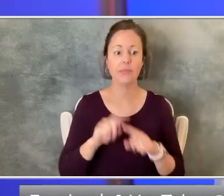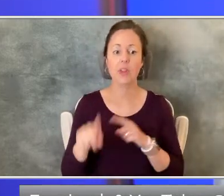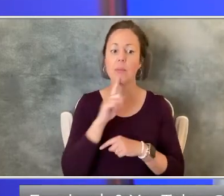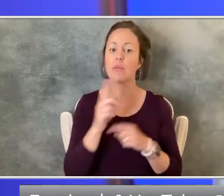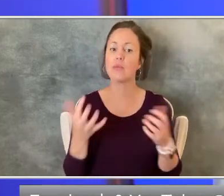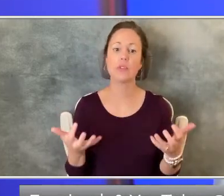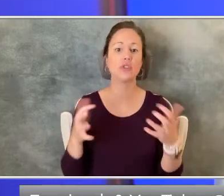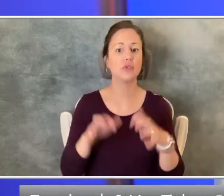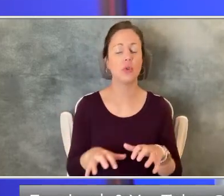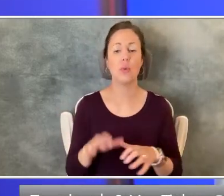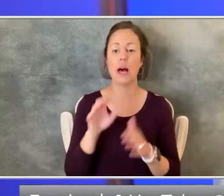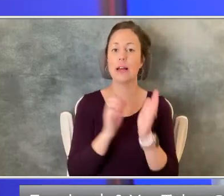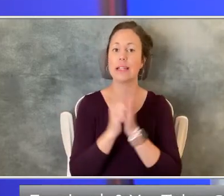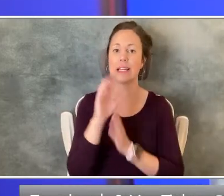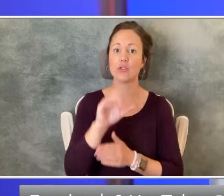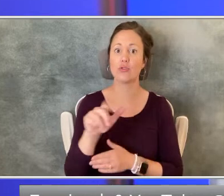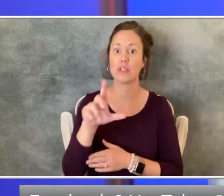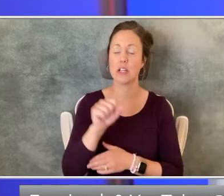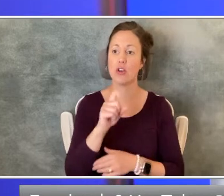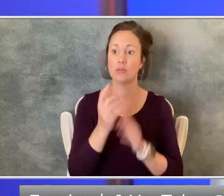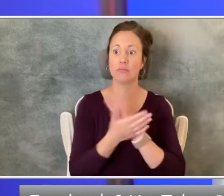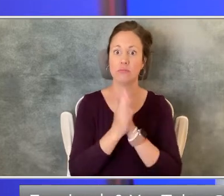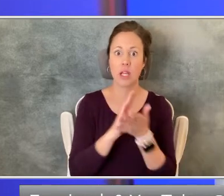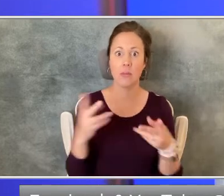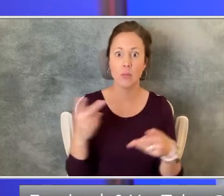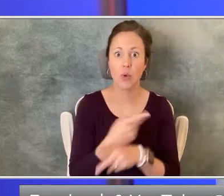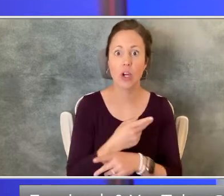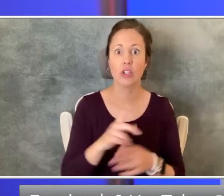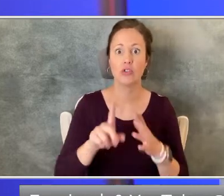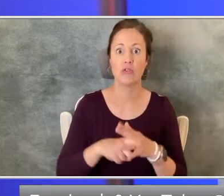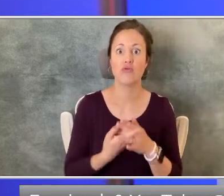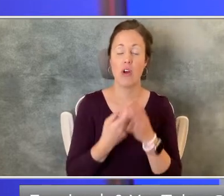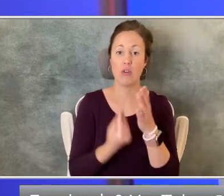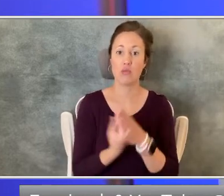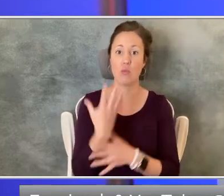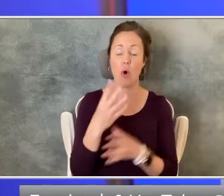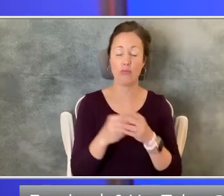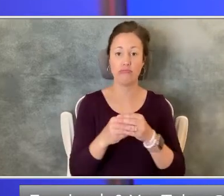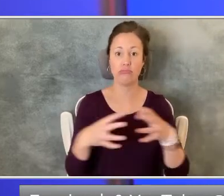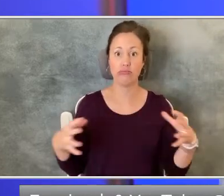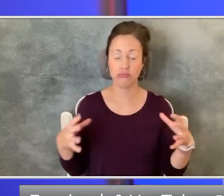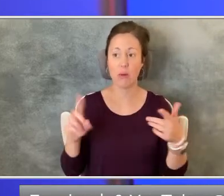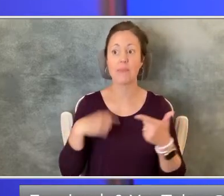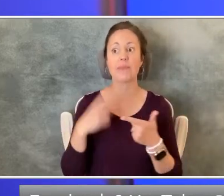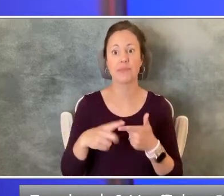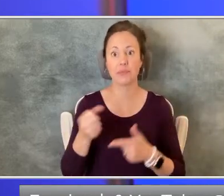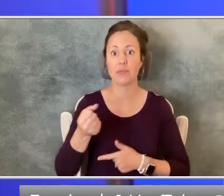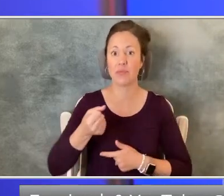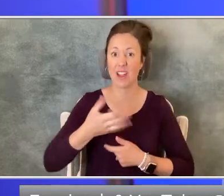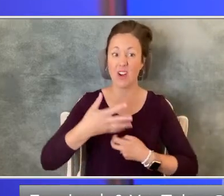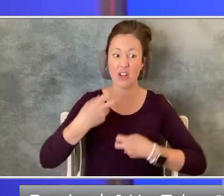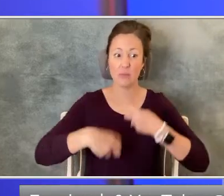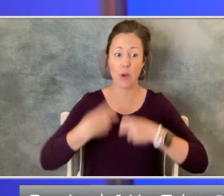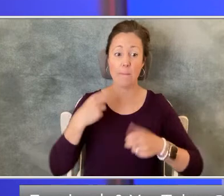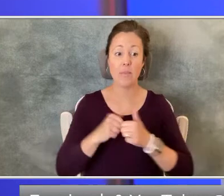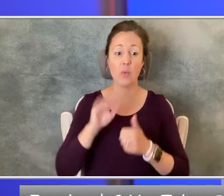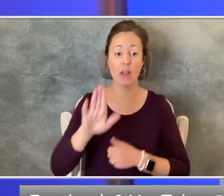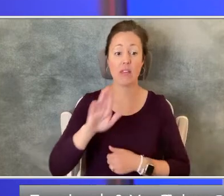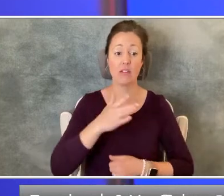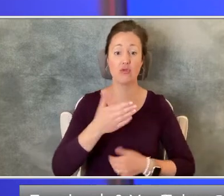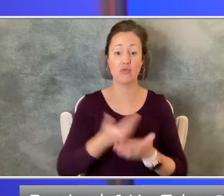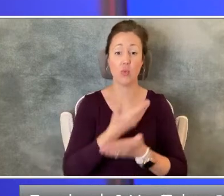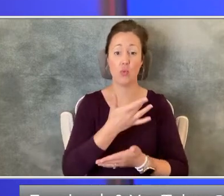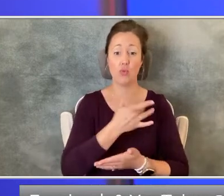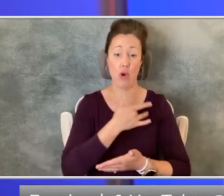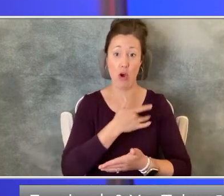cancer cells to rear up, start dividing again, and start making these proteins and cause problems not just with his new transplanted heart, but